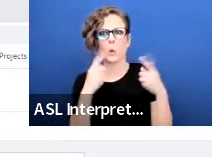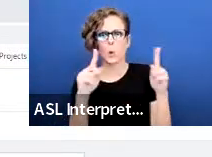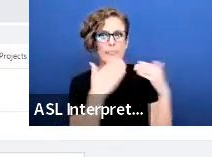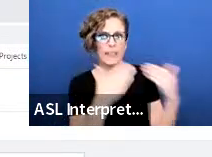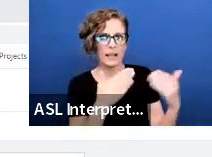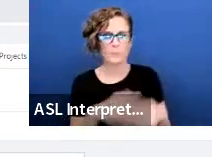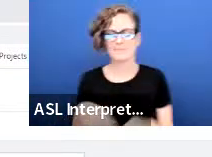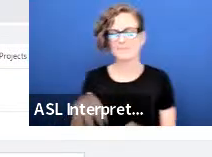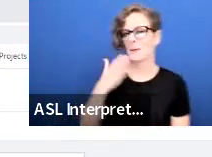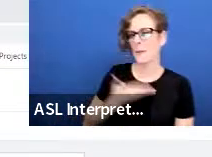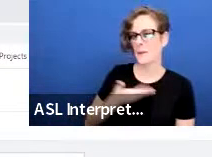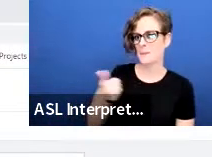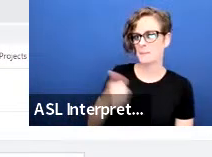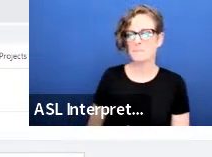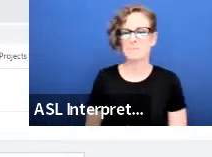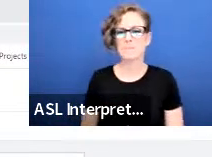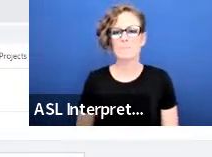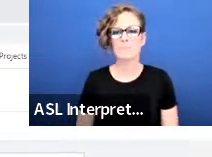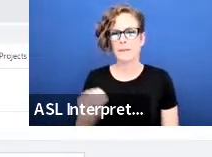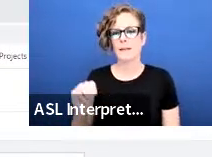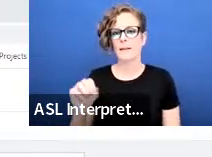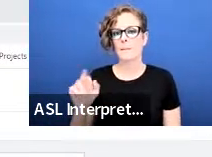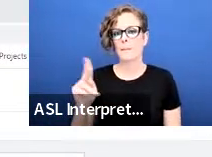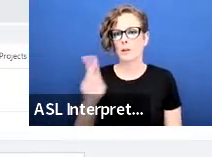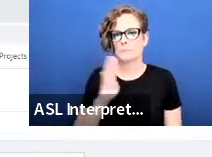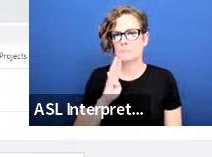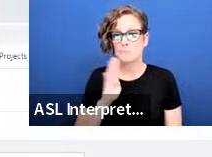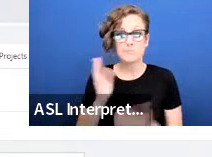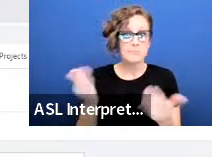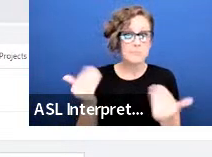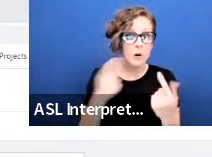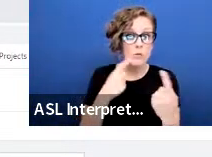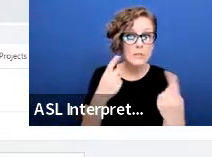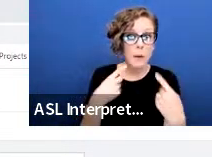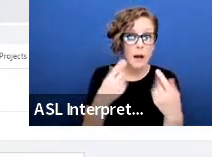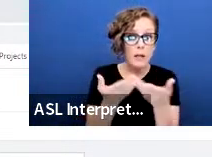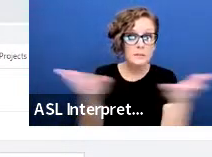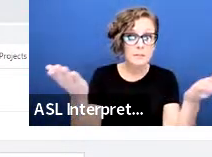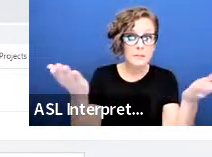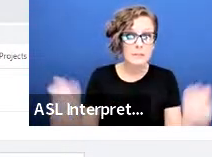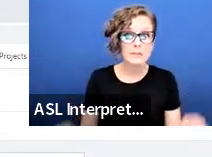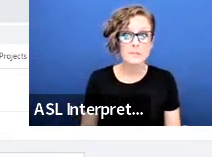That's it. Welcome. Does anybody have any responses?